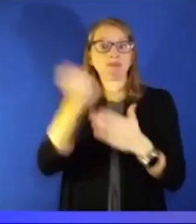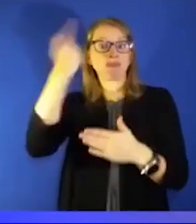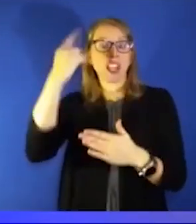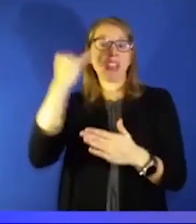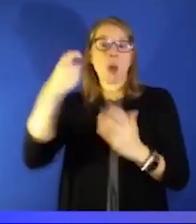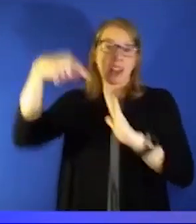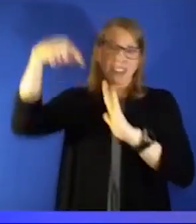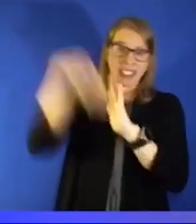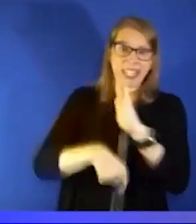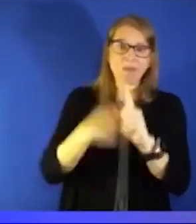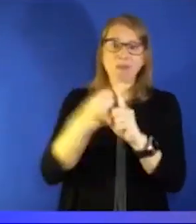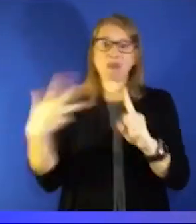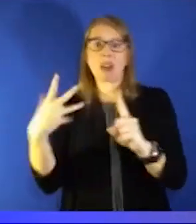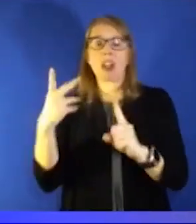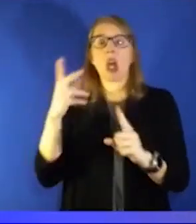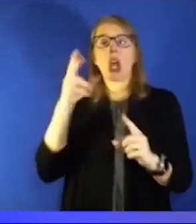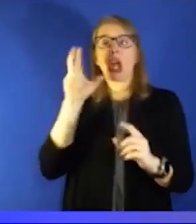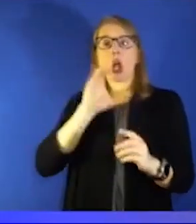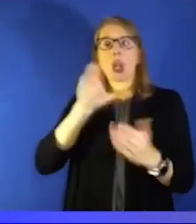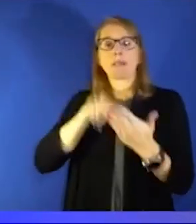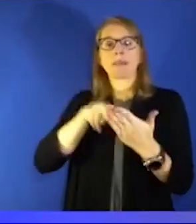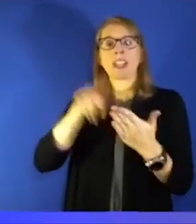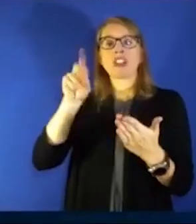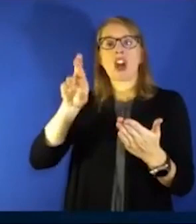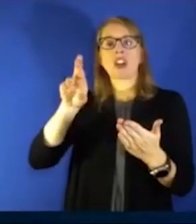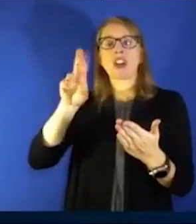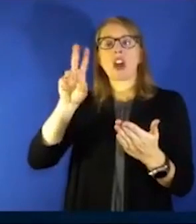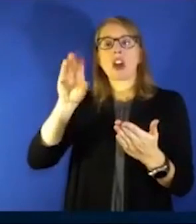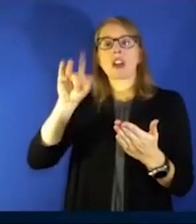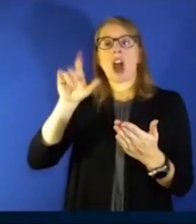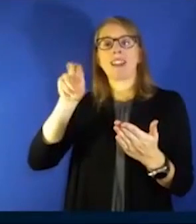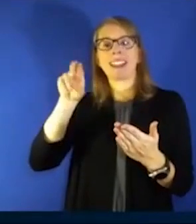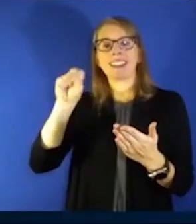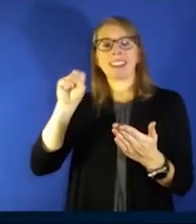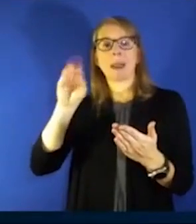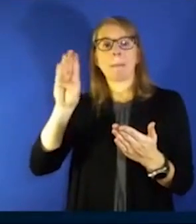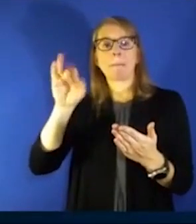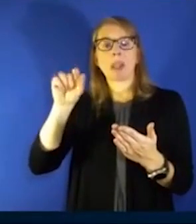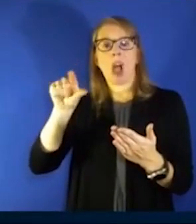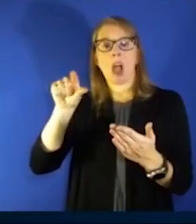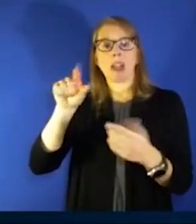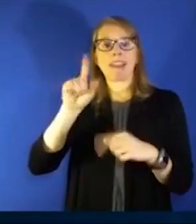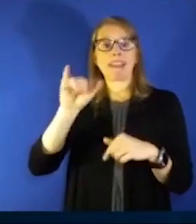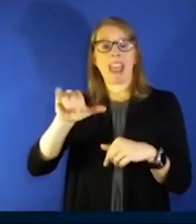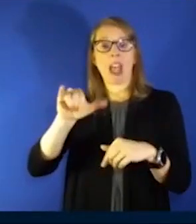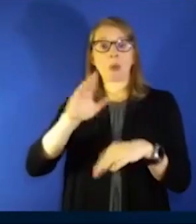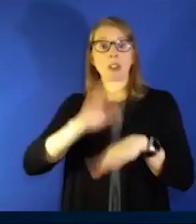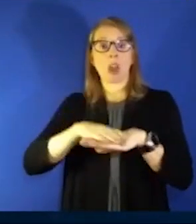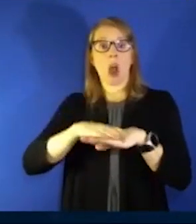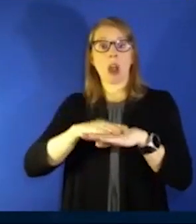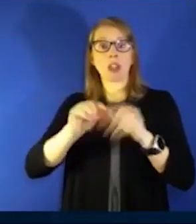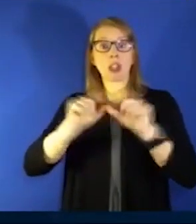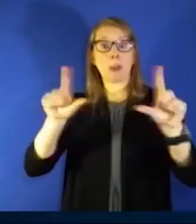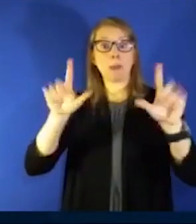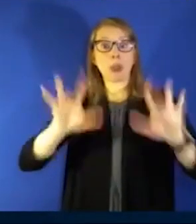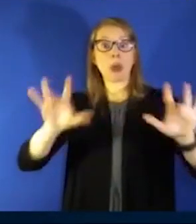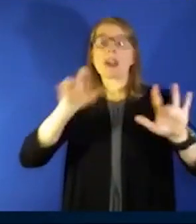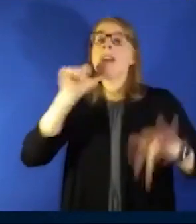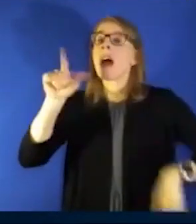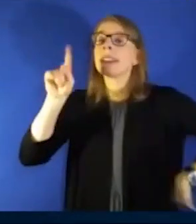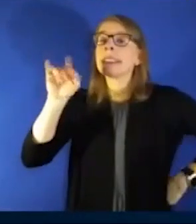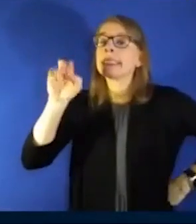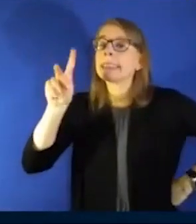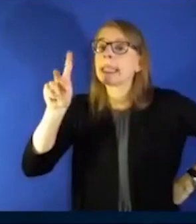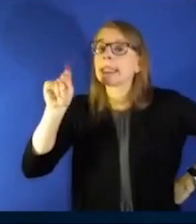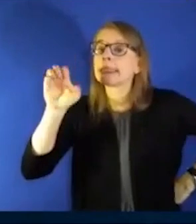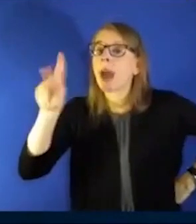Dr. Collins' blog from a few months ago. Fantastic. Okay. And that was on the computer, though, not TikTok, was it? It was. It's on the NIH website.